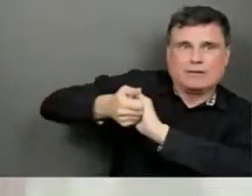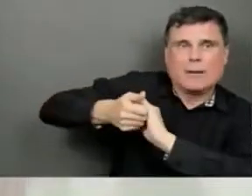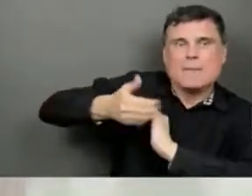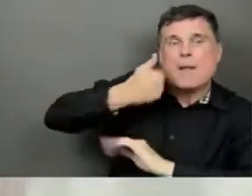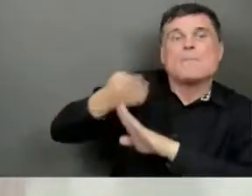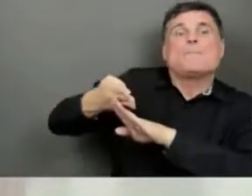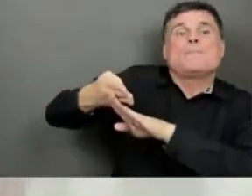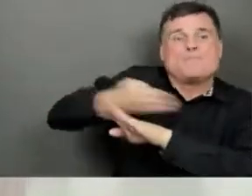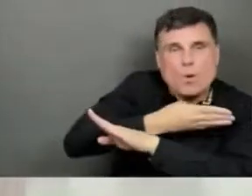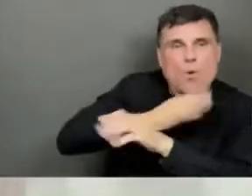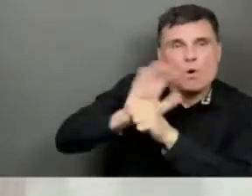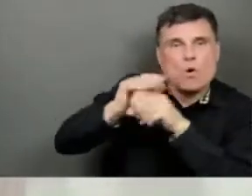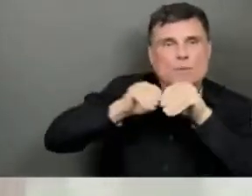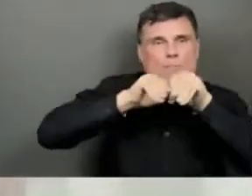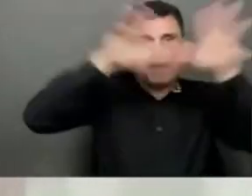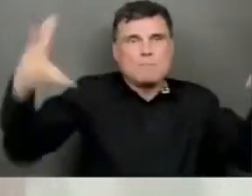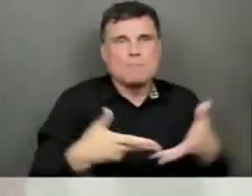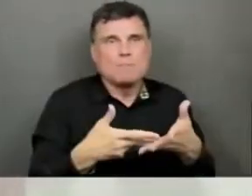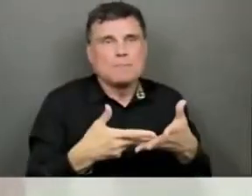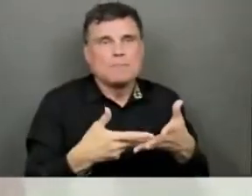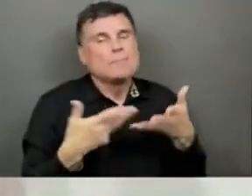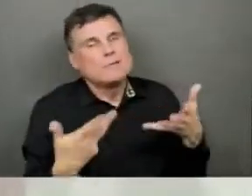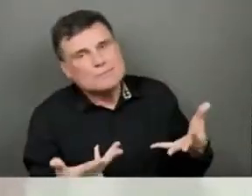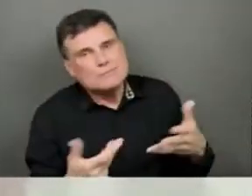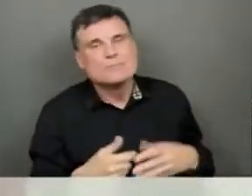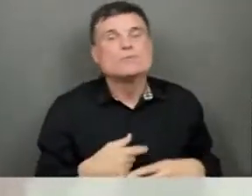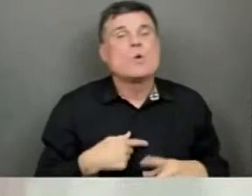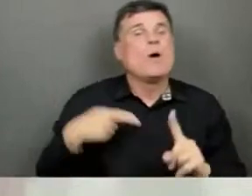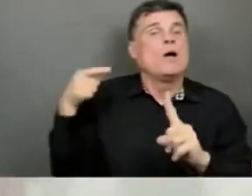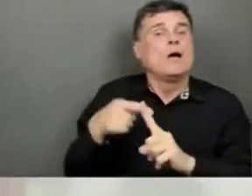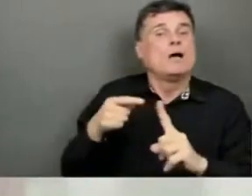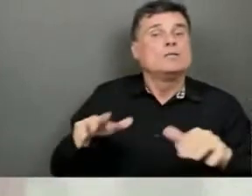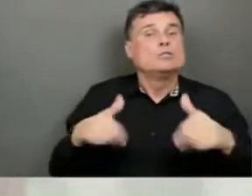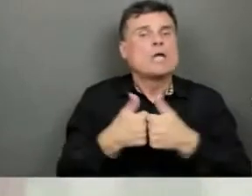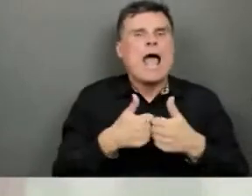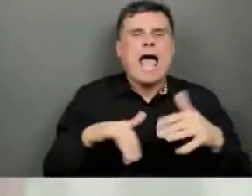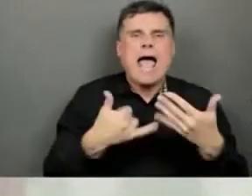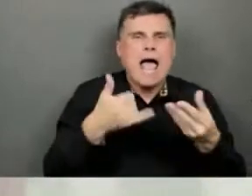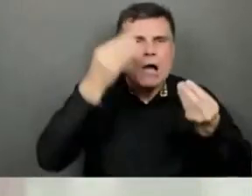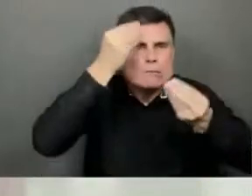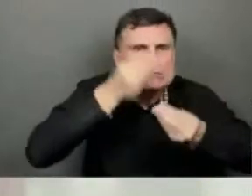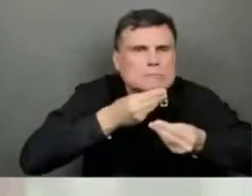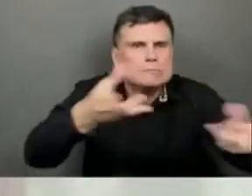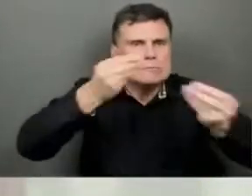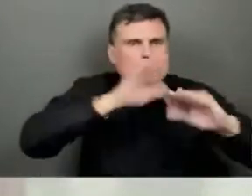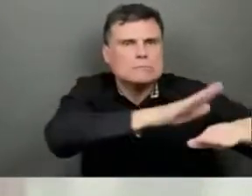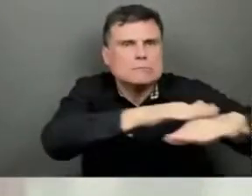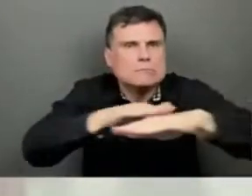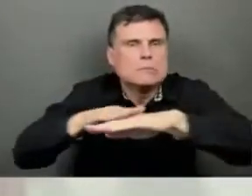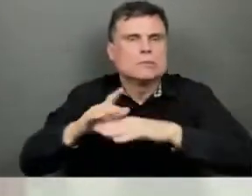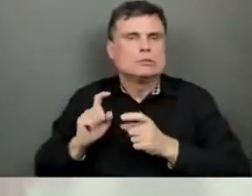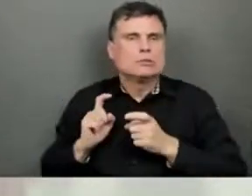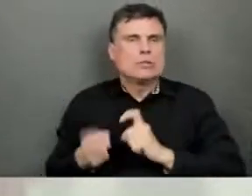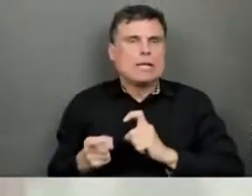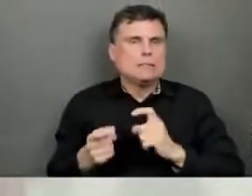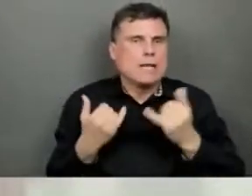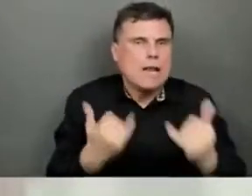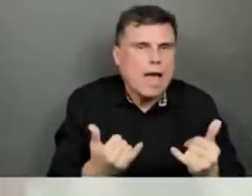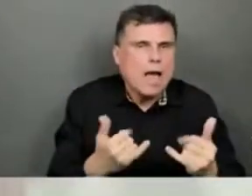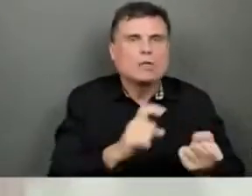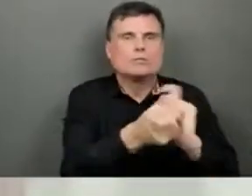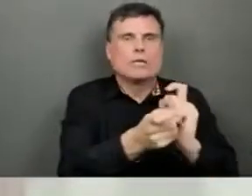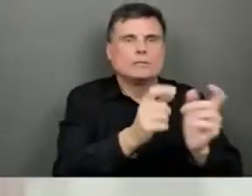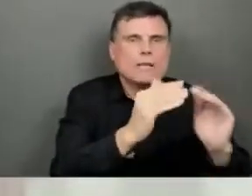really were in being able to communicate changes in ways that people understood, and part of that is